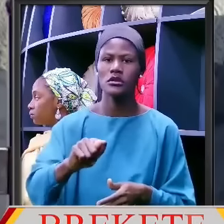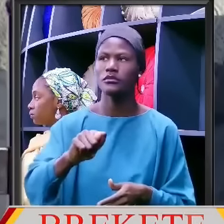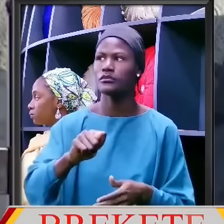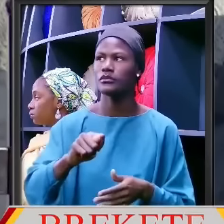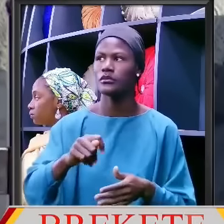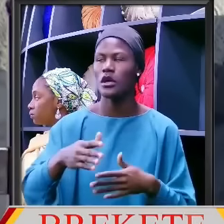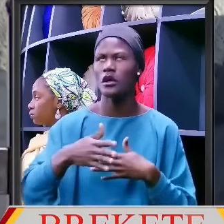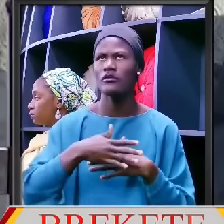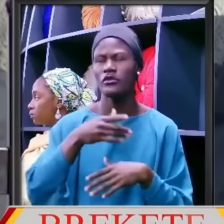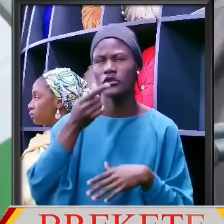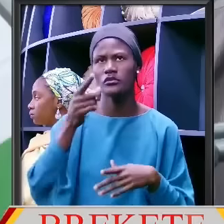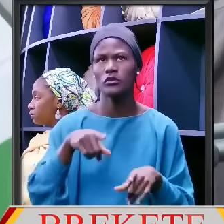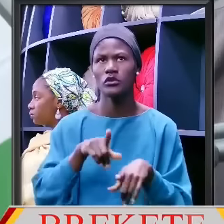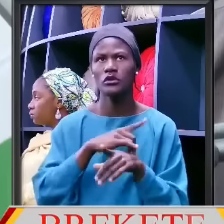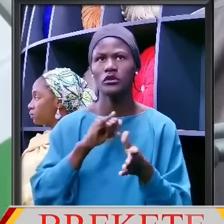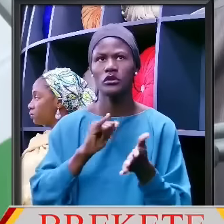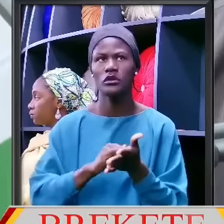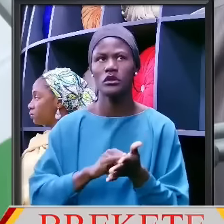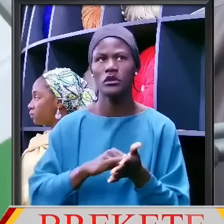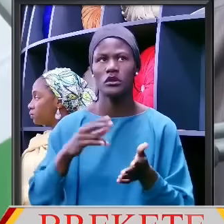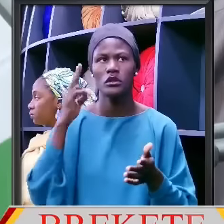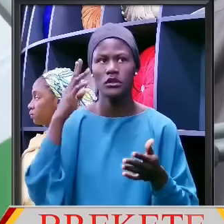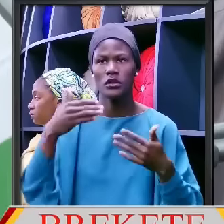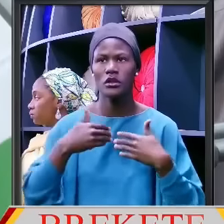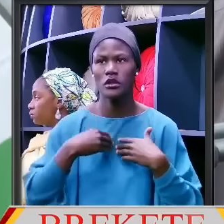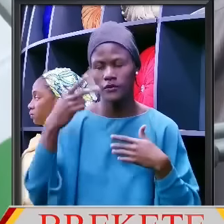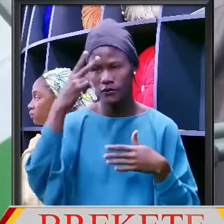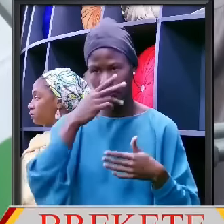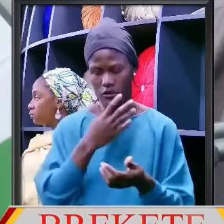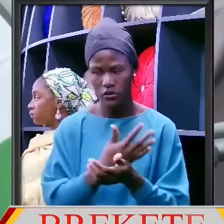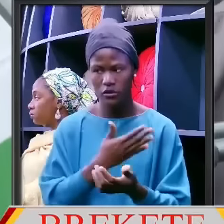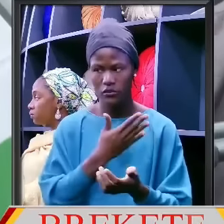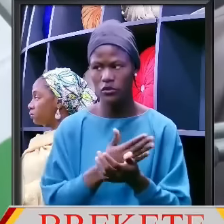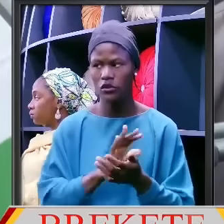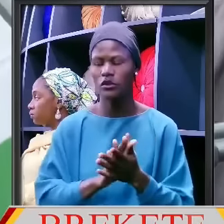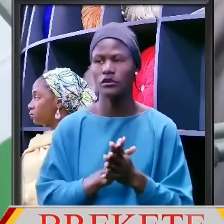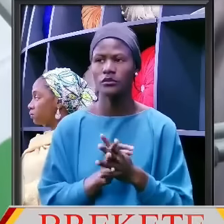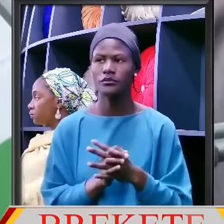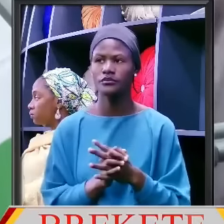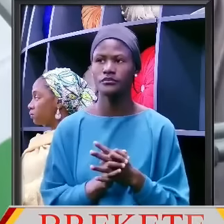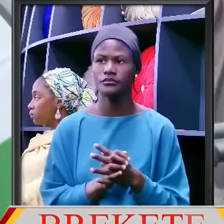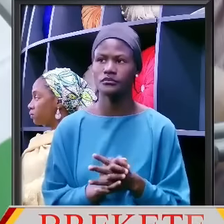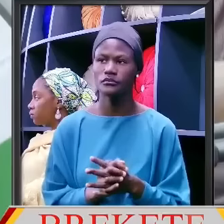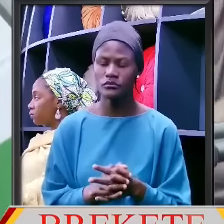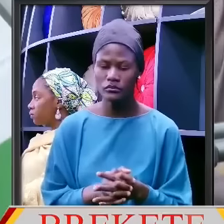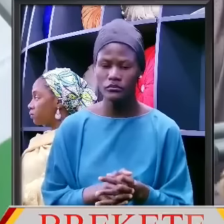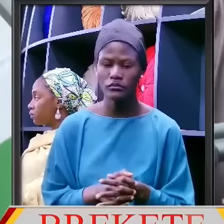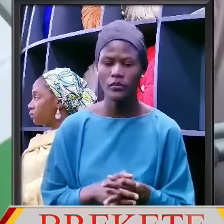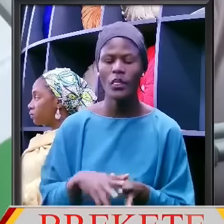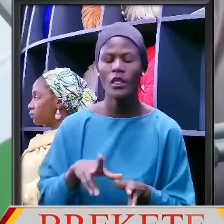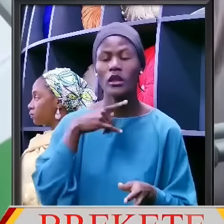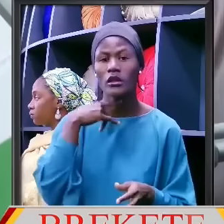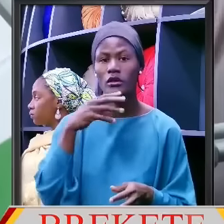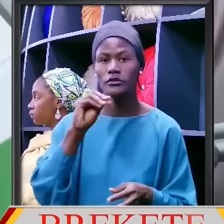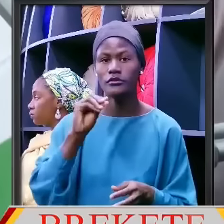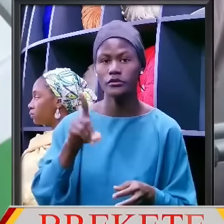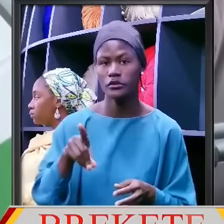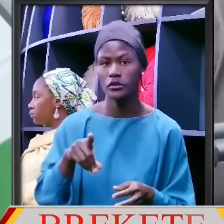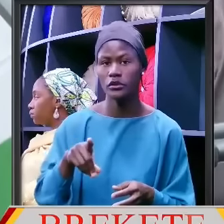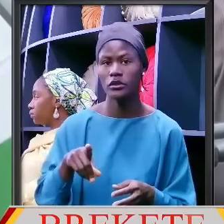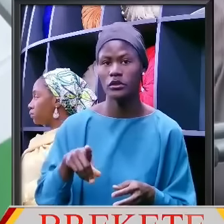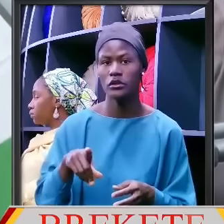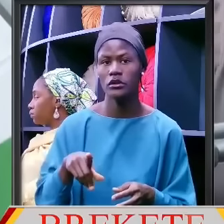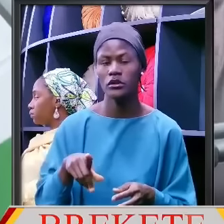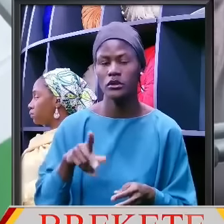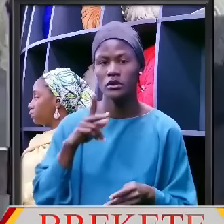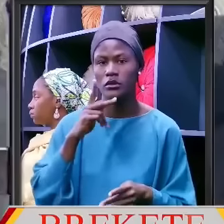within few days, he called me that he had received the money. So, I said, okay. Then I